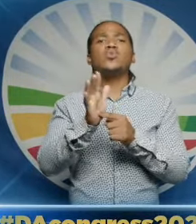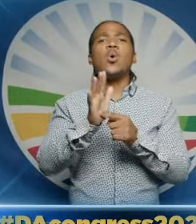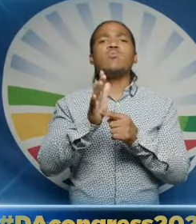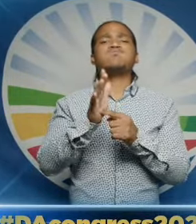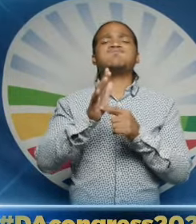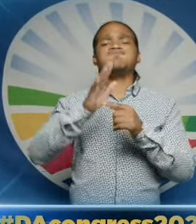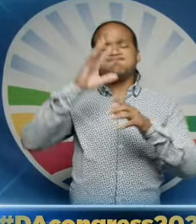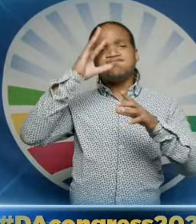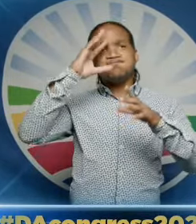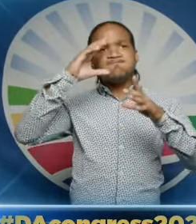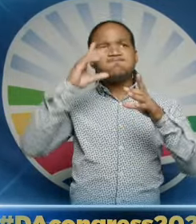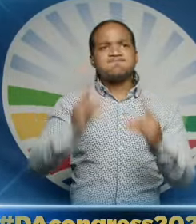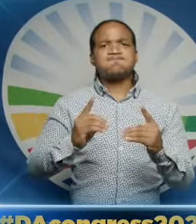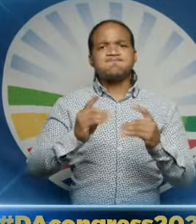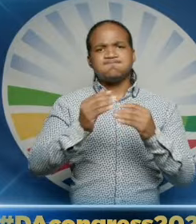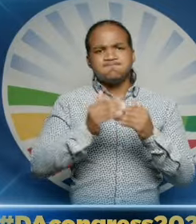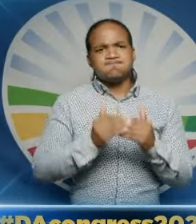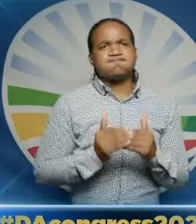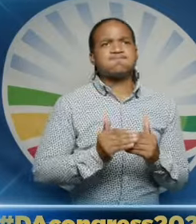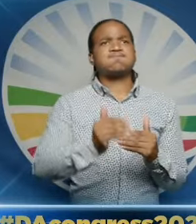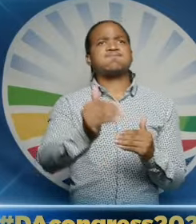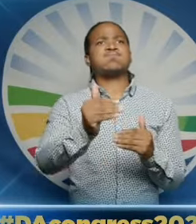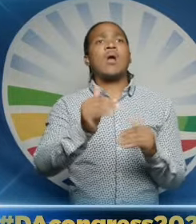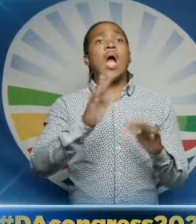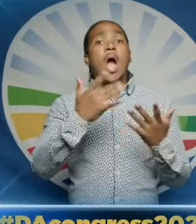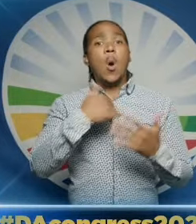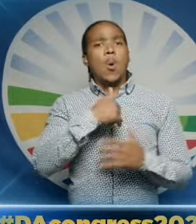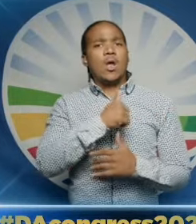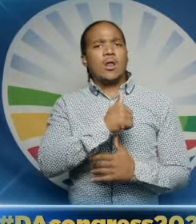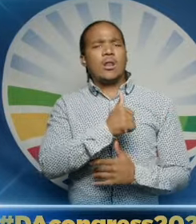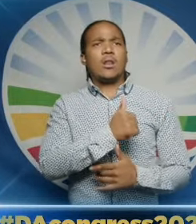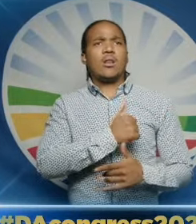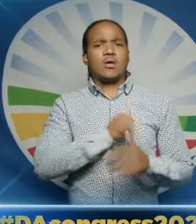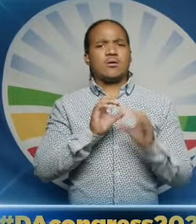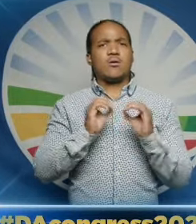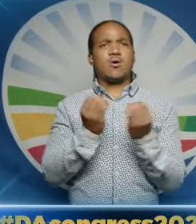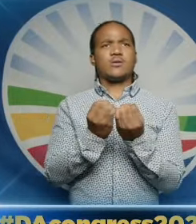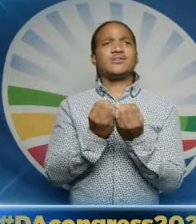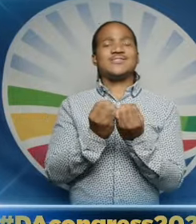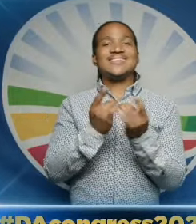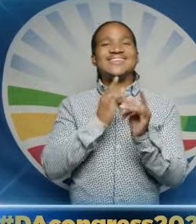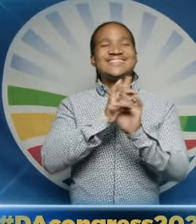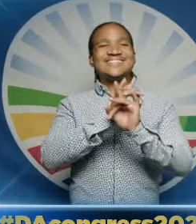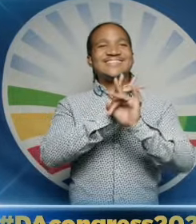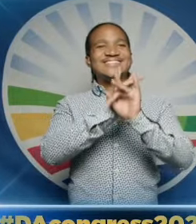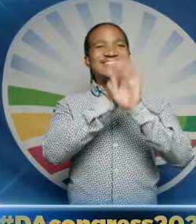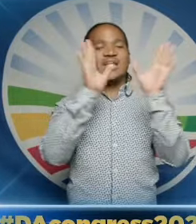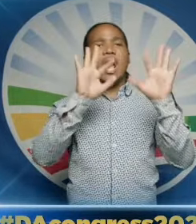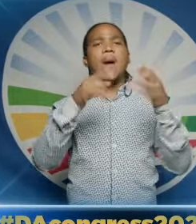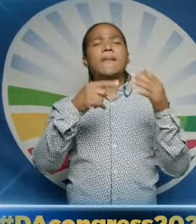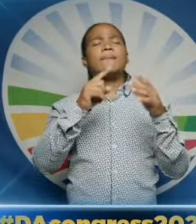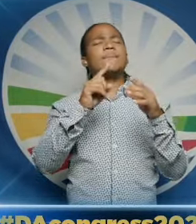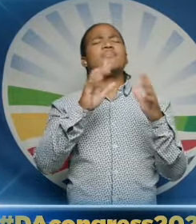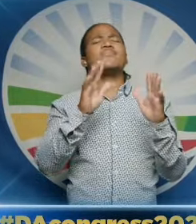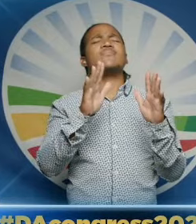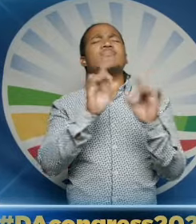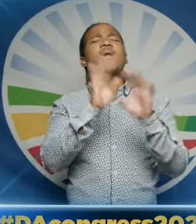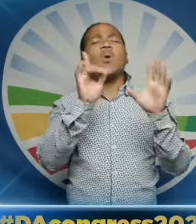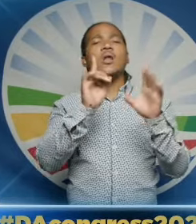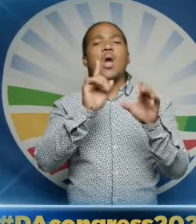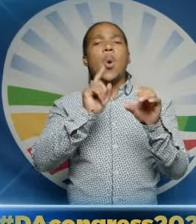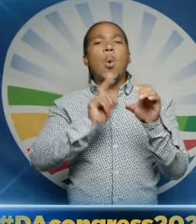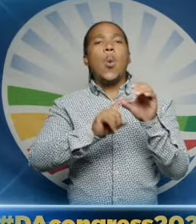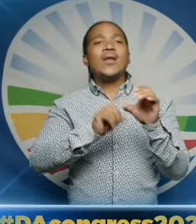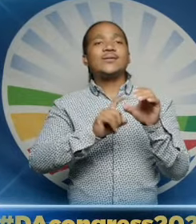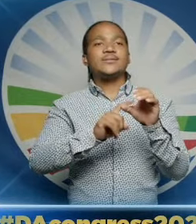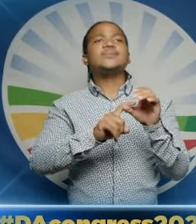decisions. And how lucky we are as an organization that is clear about our policy framework, because it doesn't matter if you